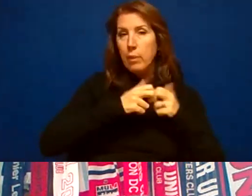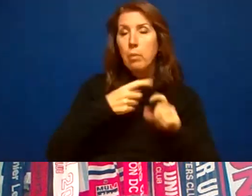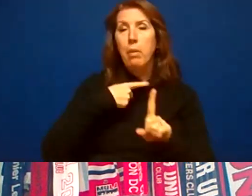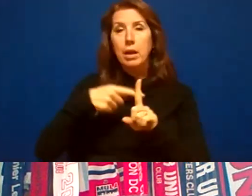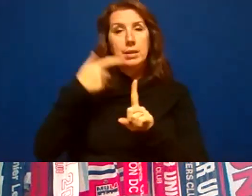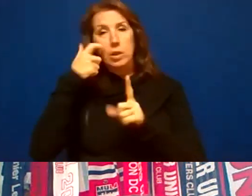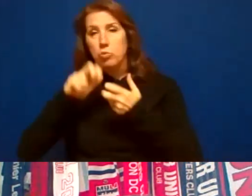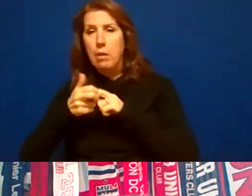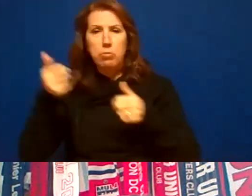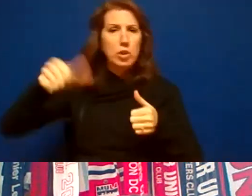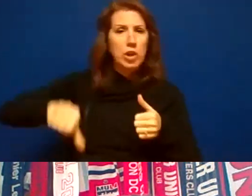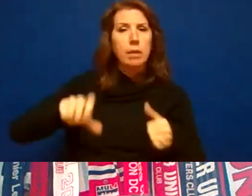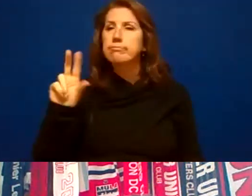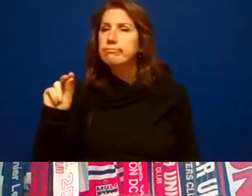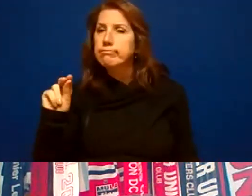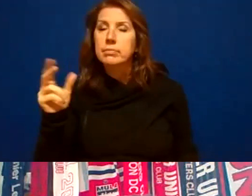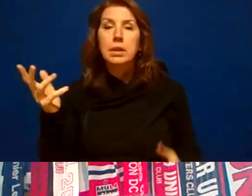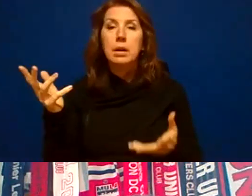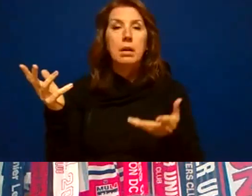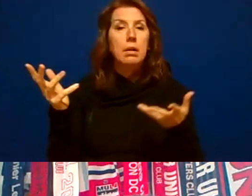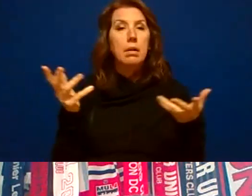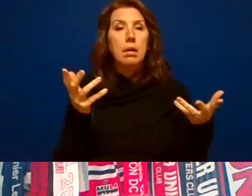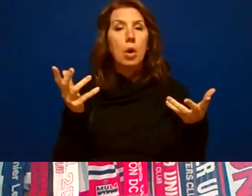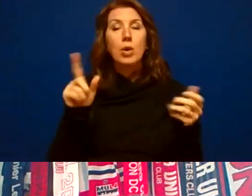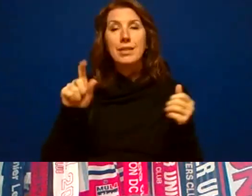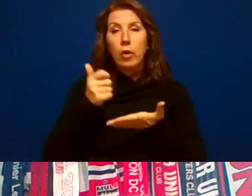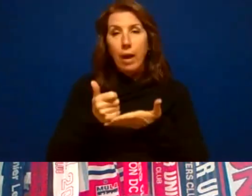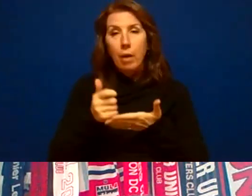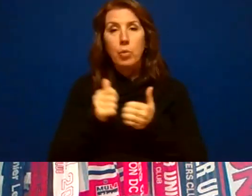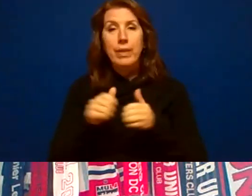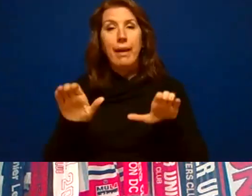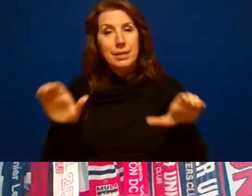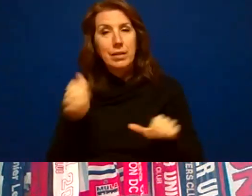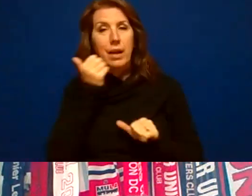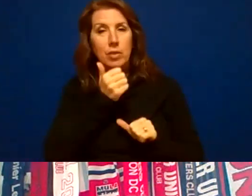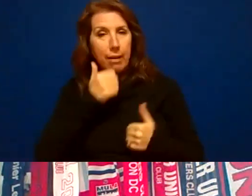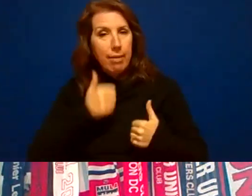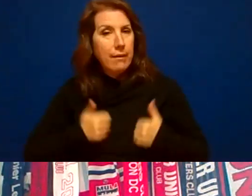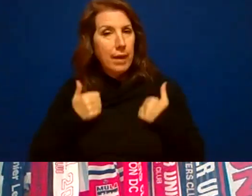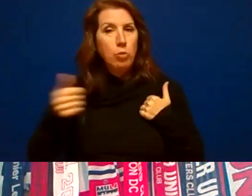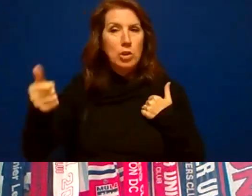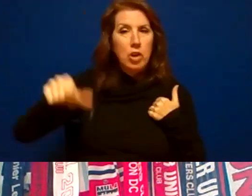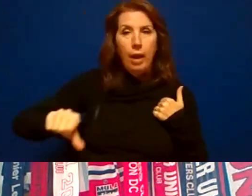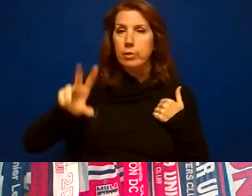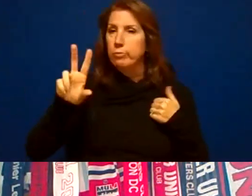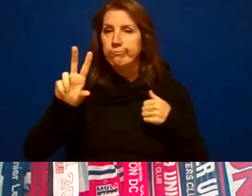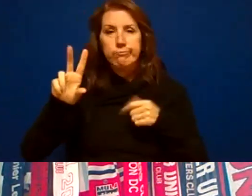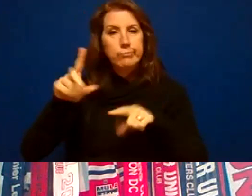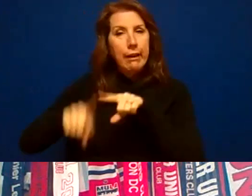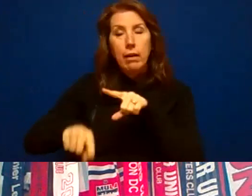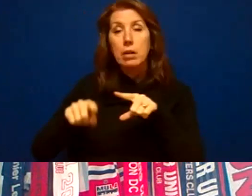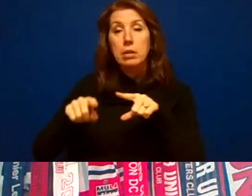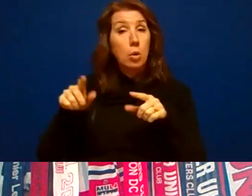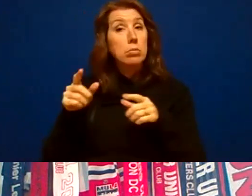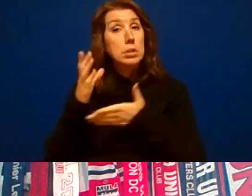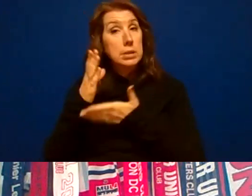because they have needs for help with activities of daily living, et cetera. And so, states have done that,